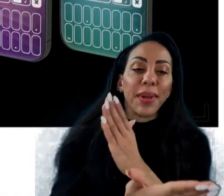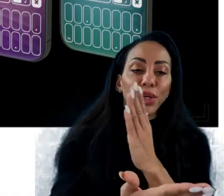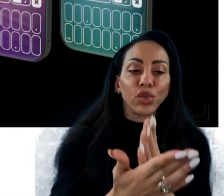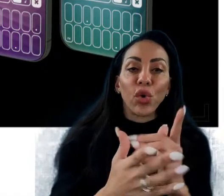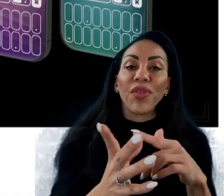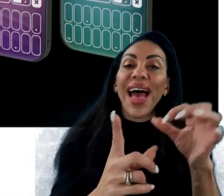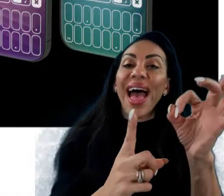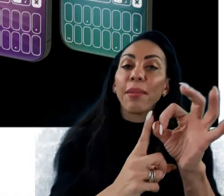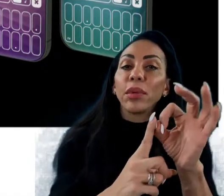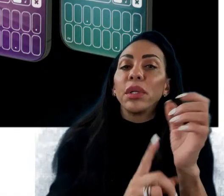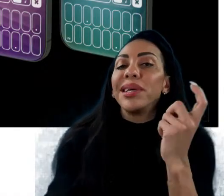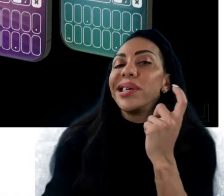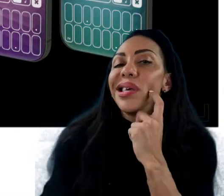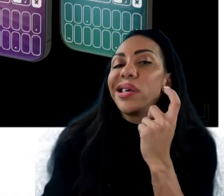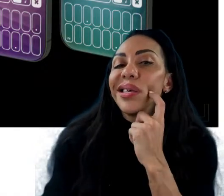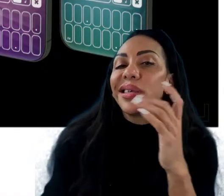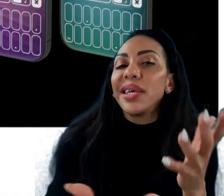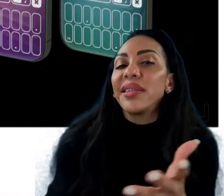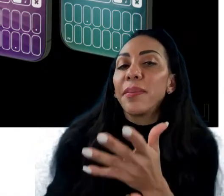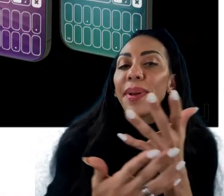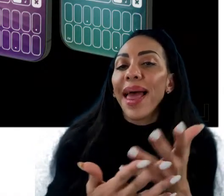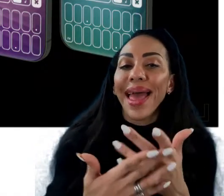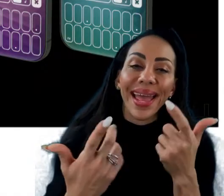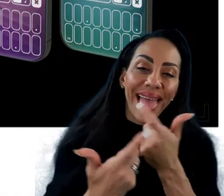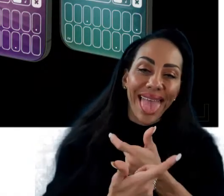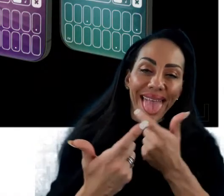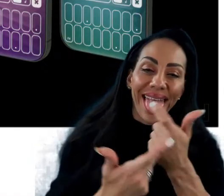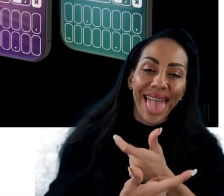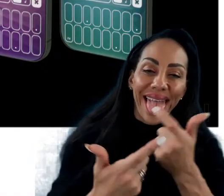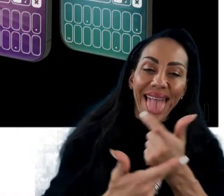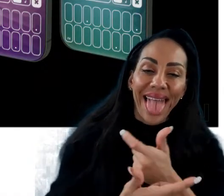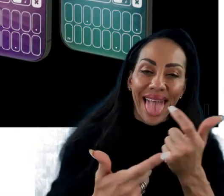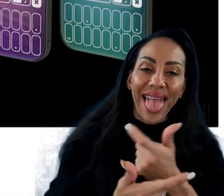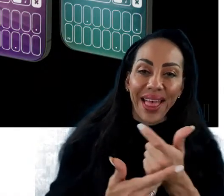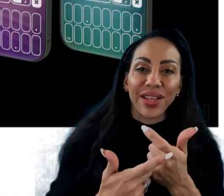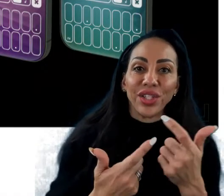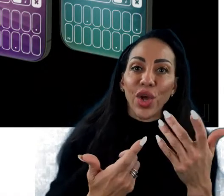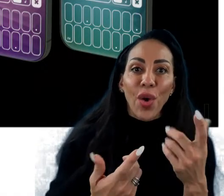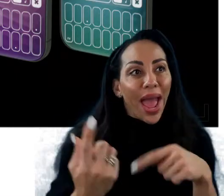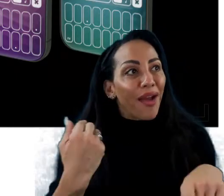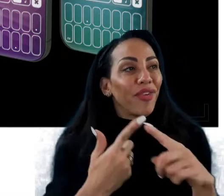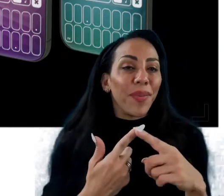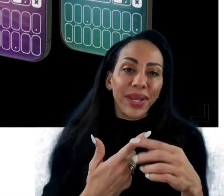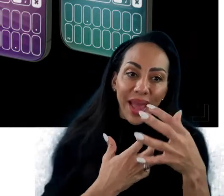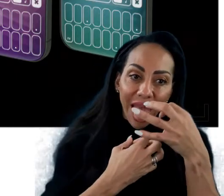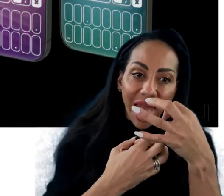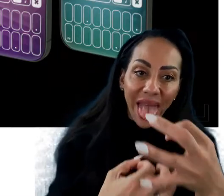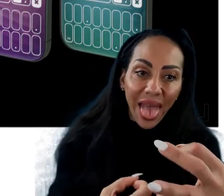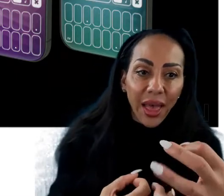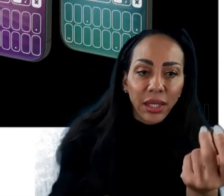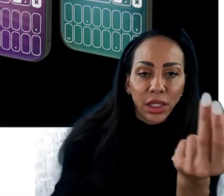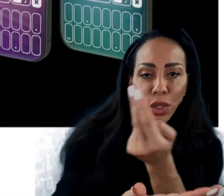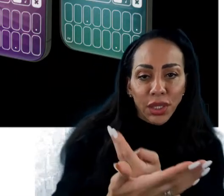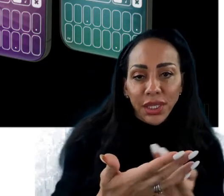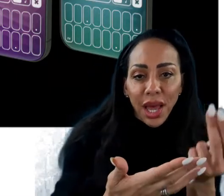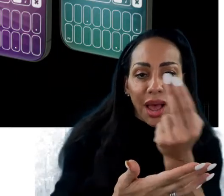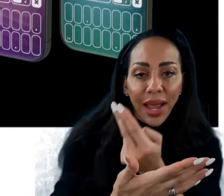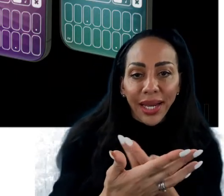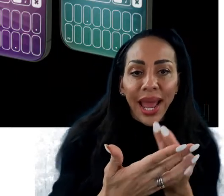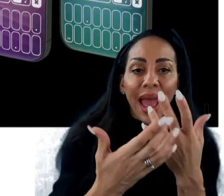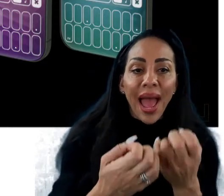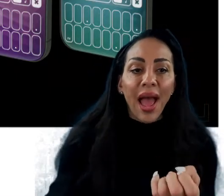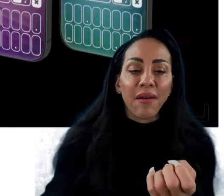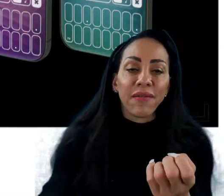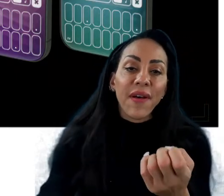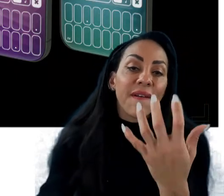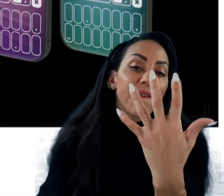fun, so that it had the broadest appeal. So we focused our design around there being 5 shapes,